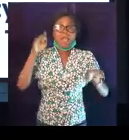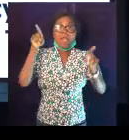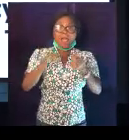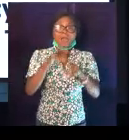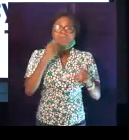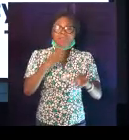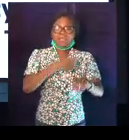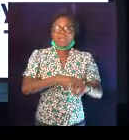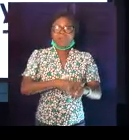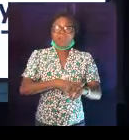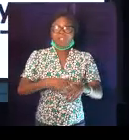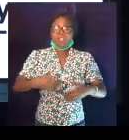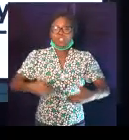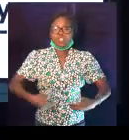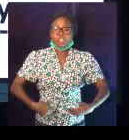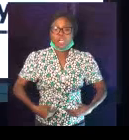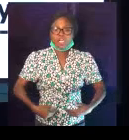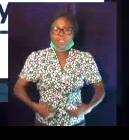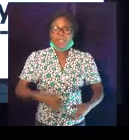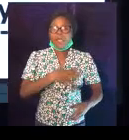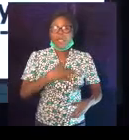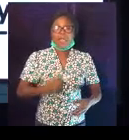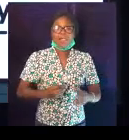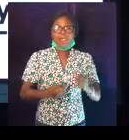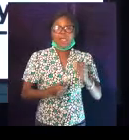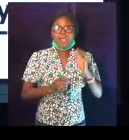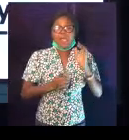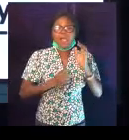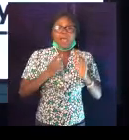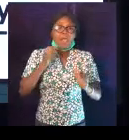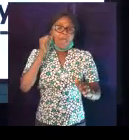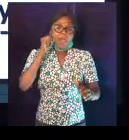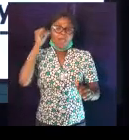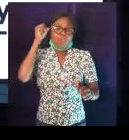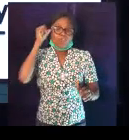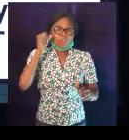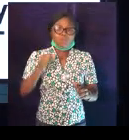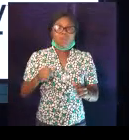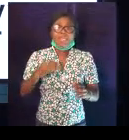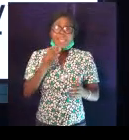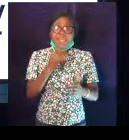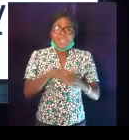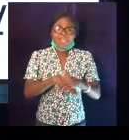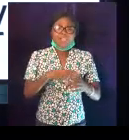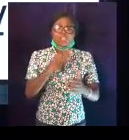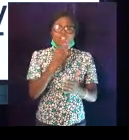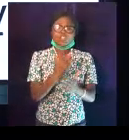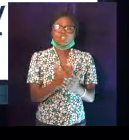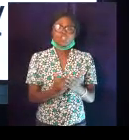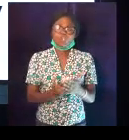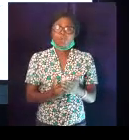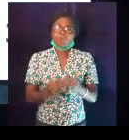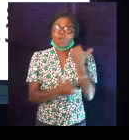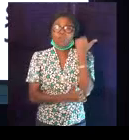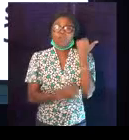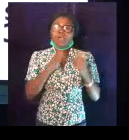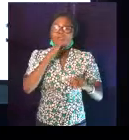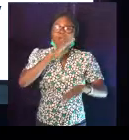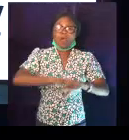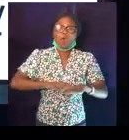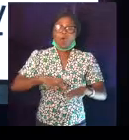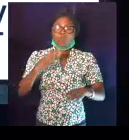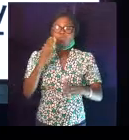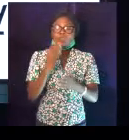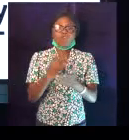between childhood and adulthood. In some countries, they see youth when they call somebody a